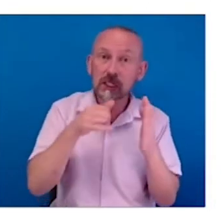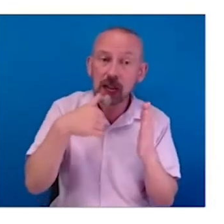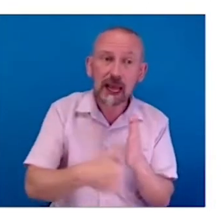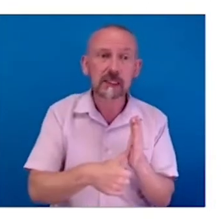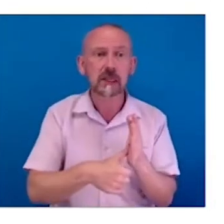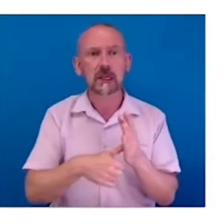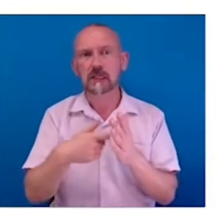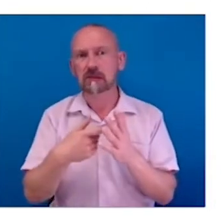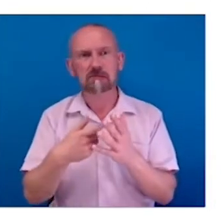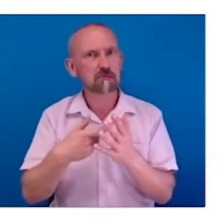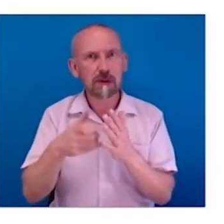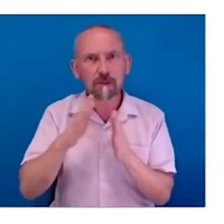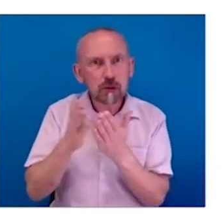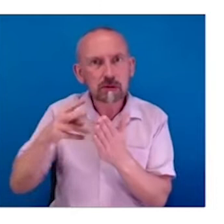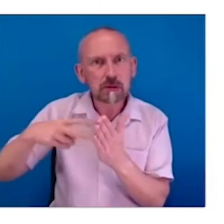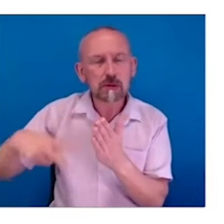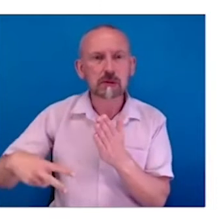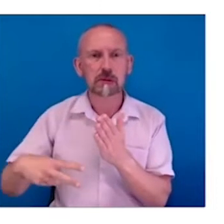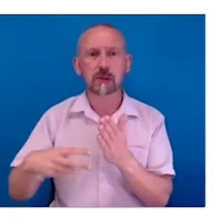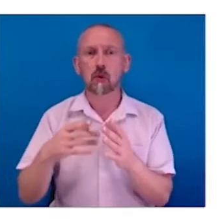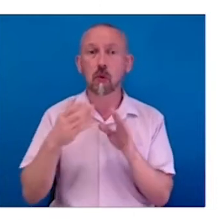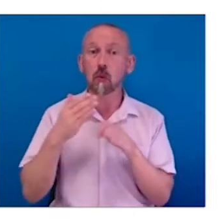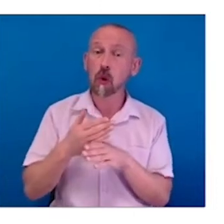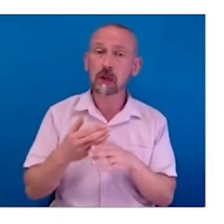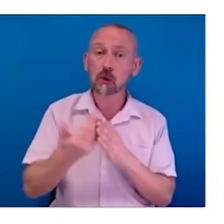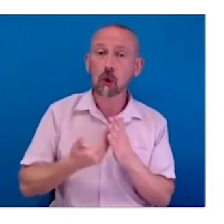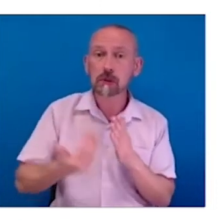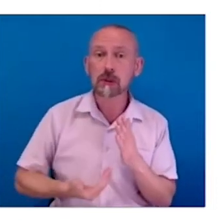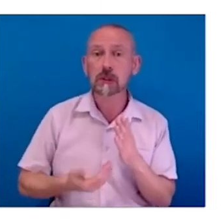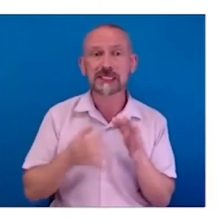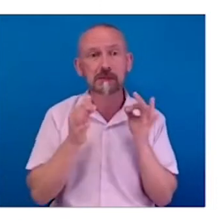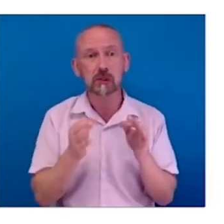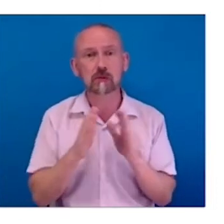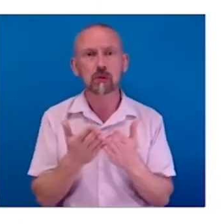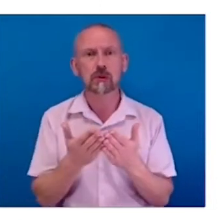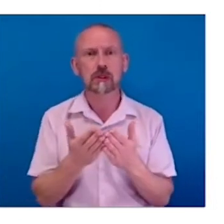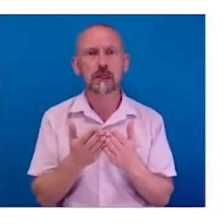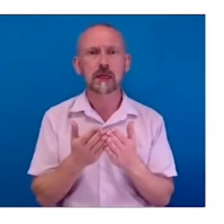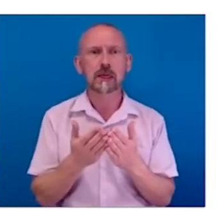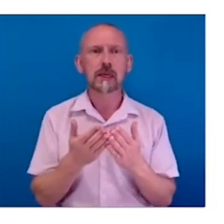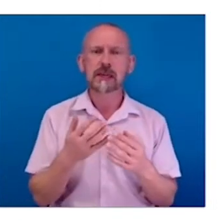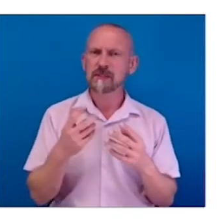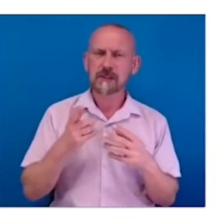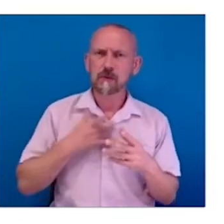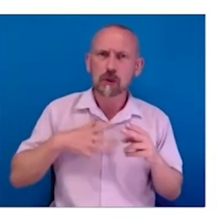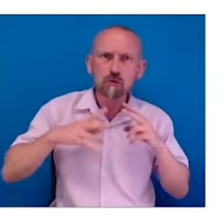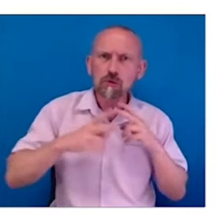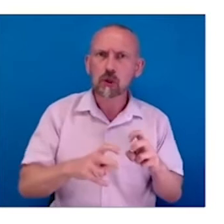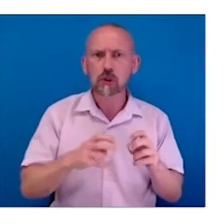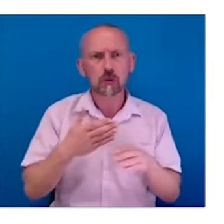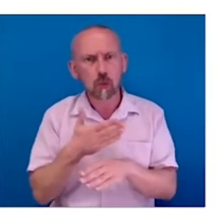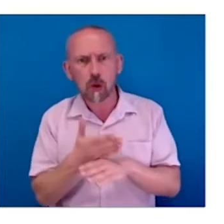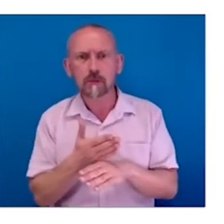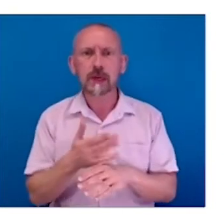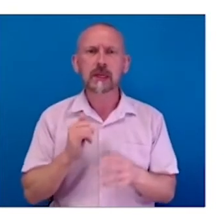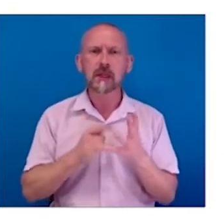two main ways in which these can be accessed are audio, where the material is read out loud, recorded, and provided